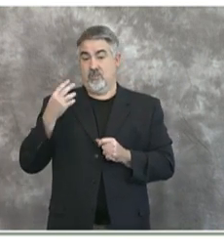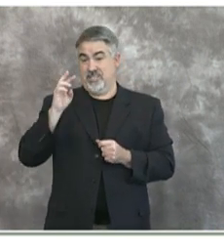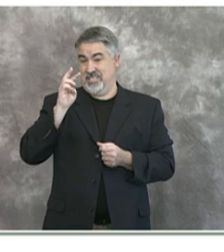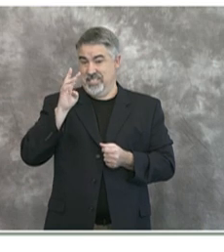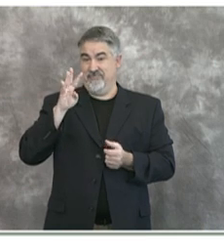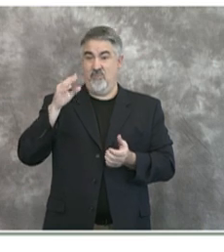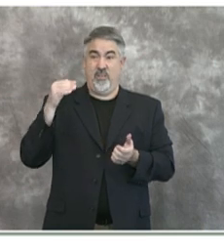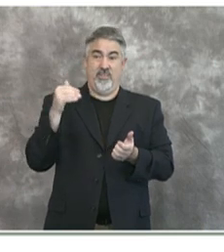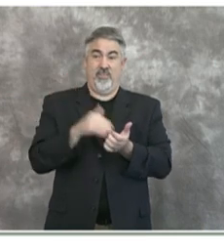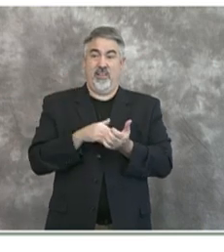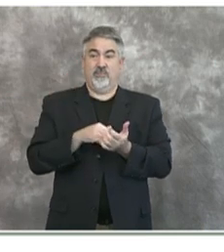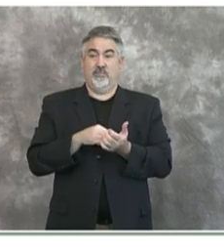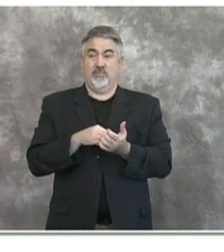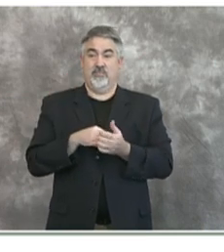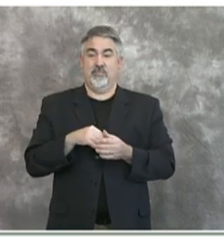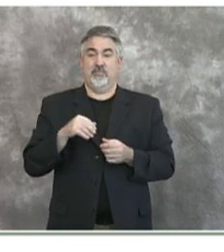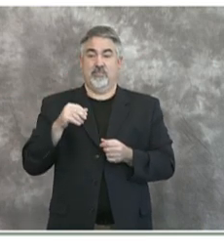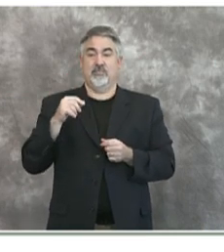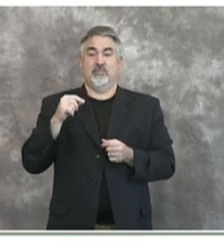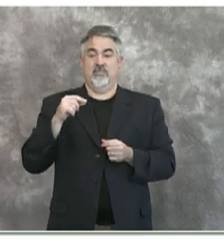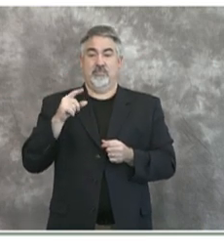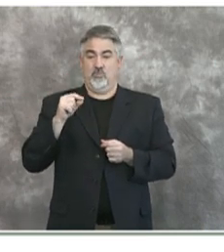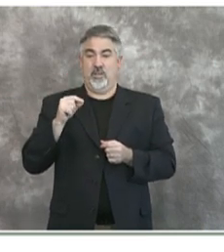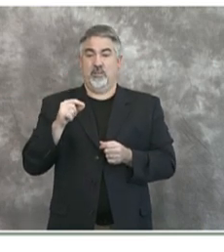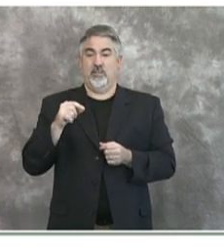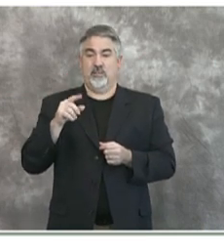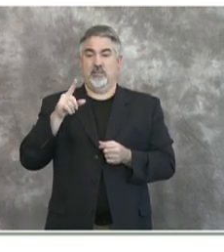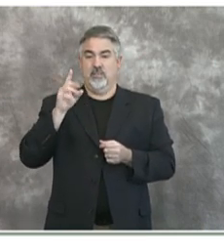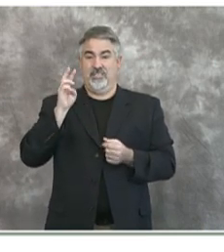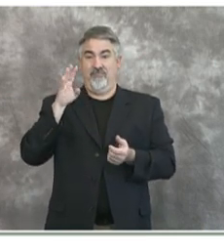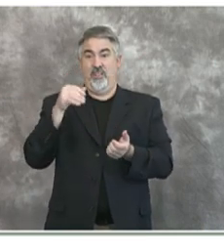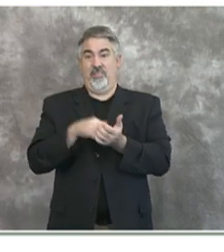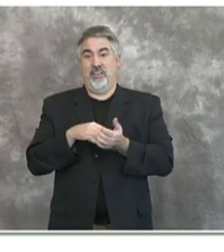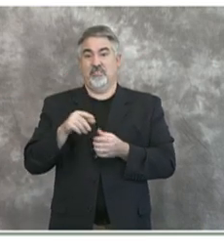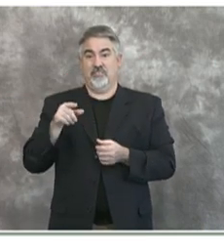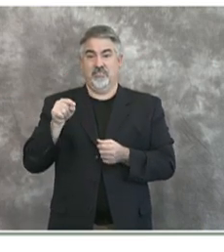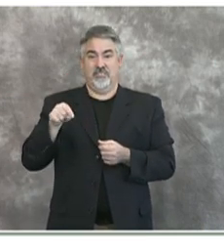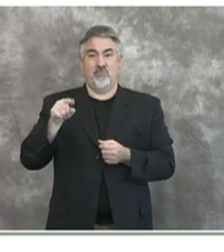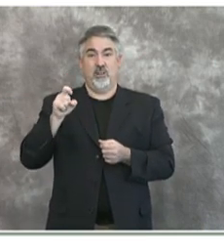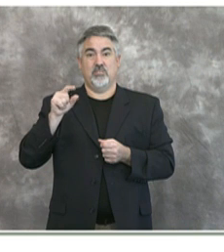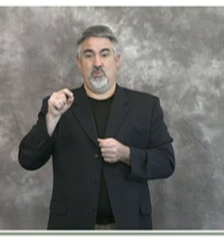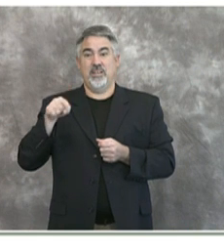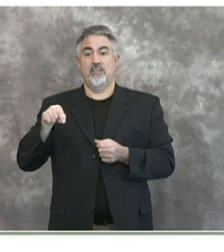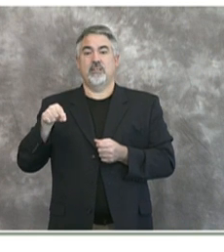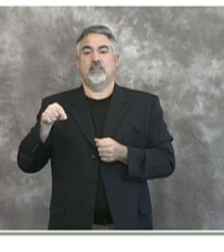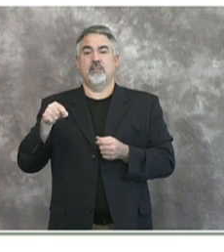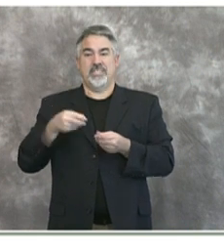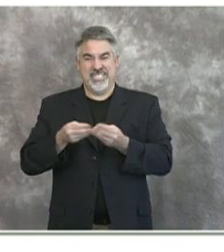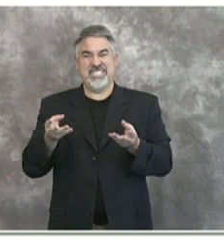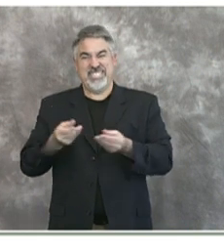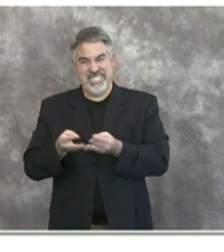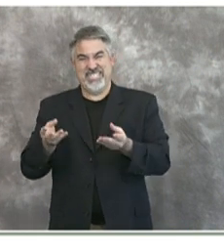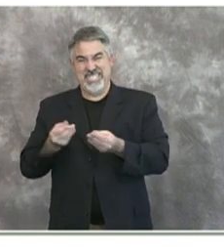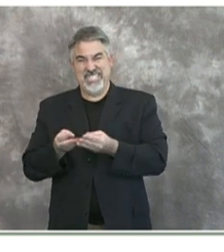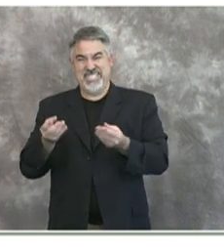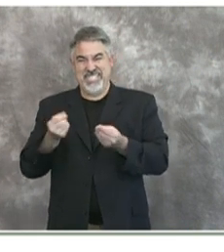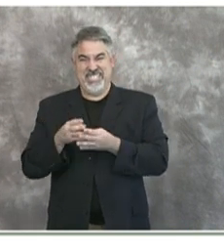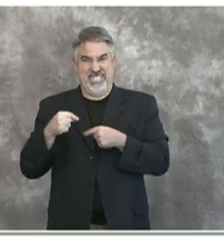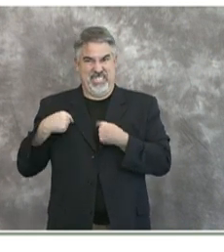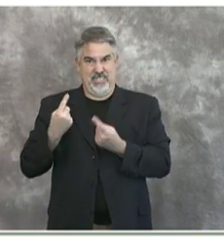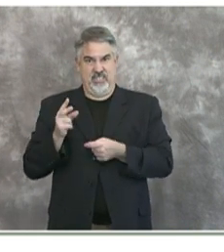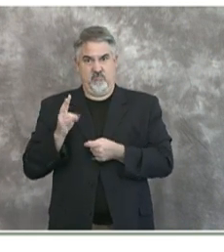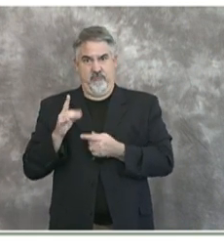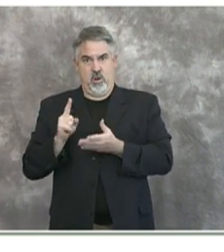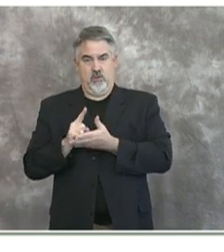64,120 surgical face masks. This is a vital component our healthcare system and partners need of personal protective equipment, and I want to